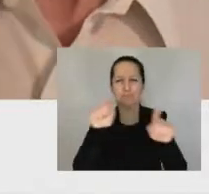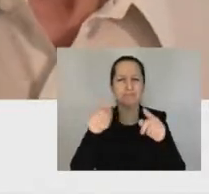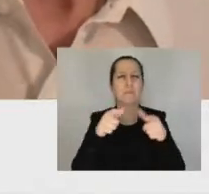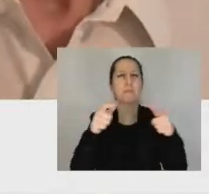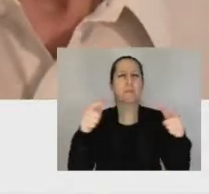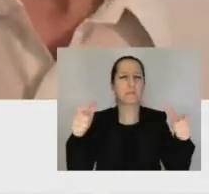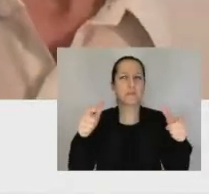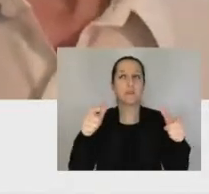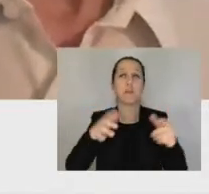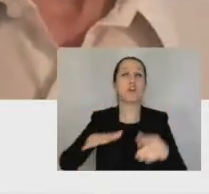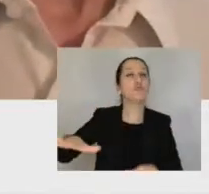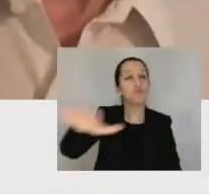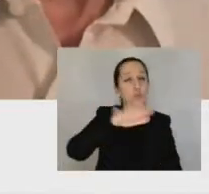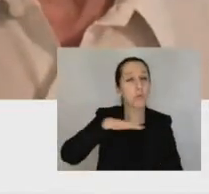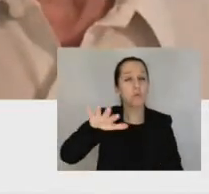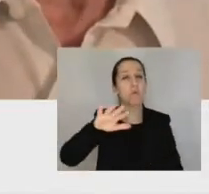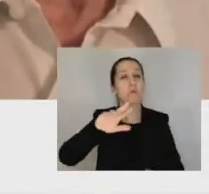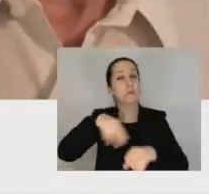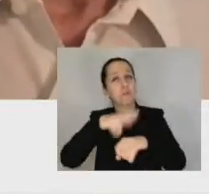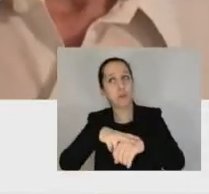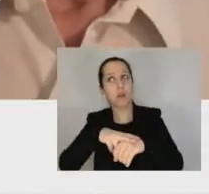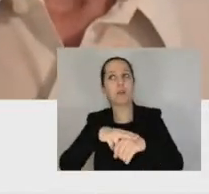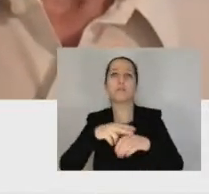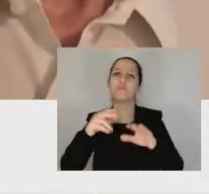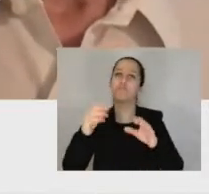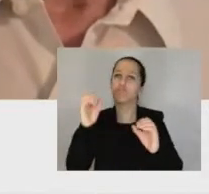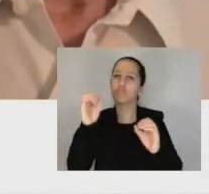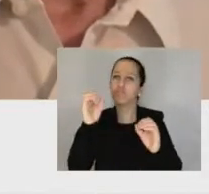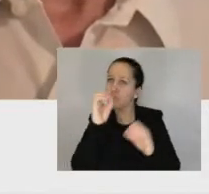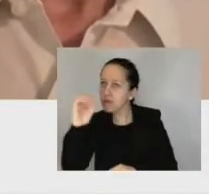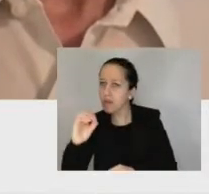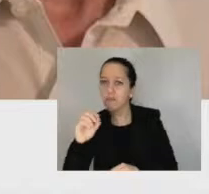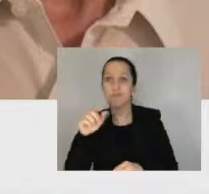Freedom. I talked about dignity. Freedom.